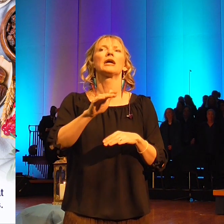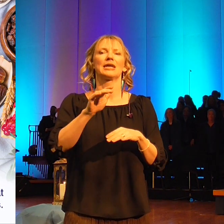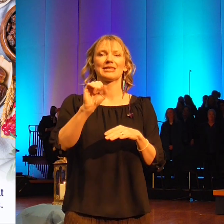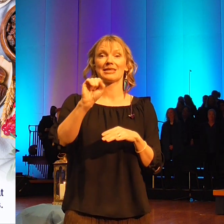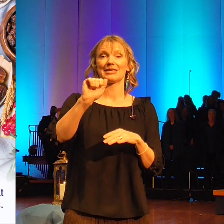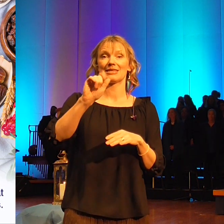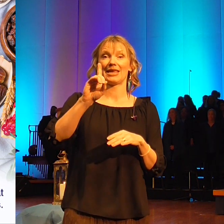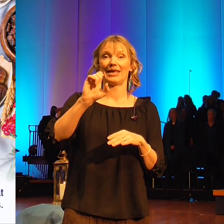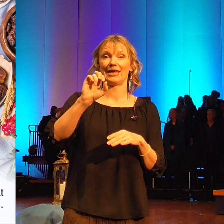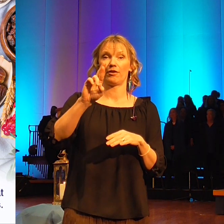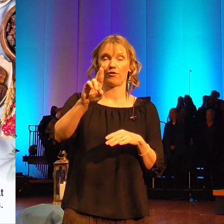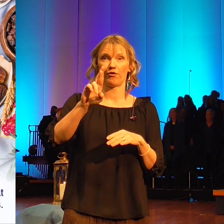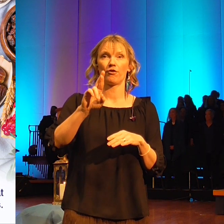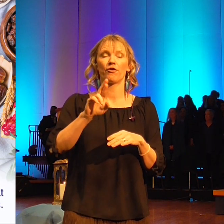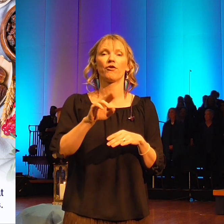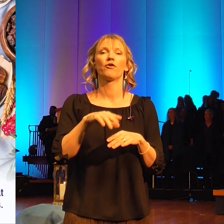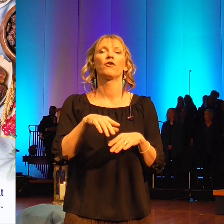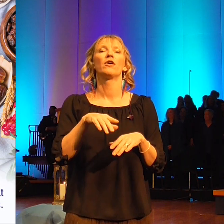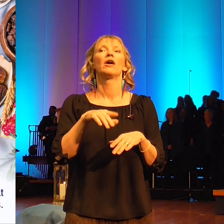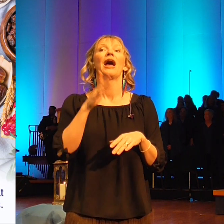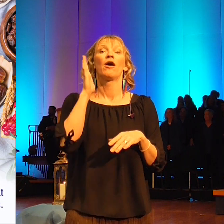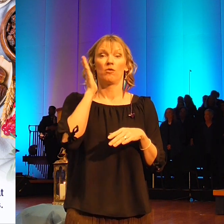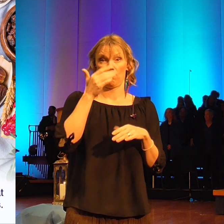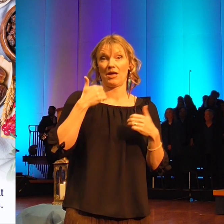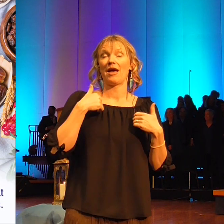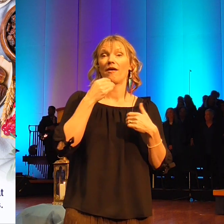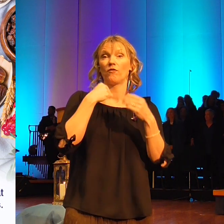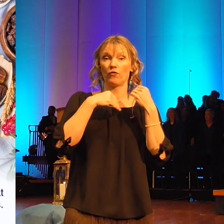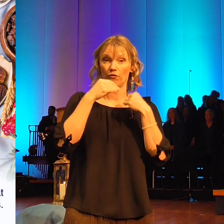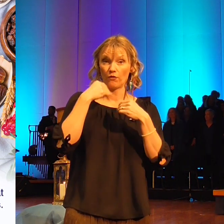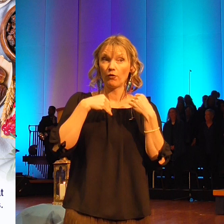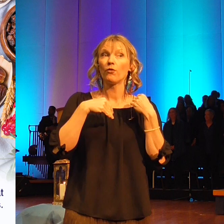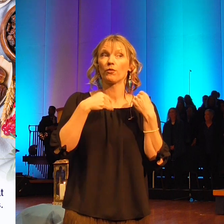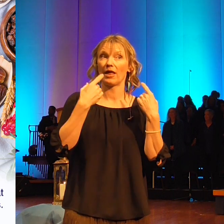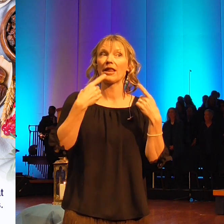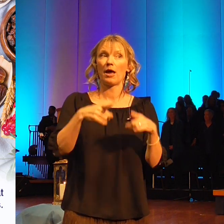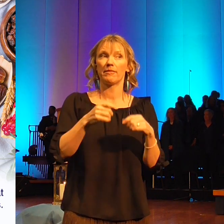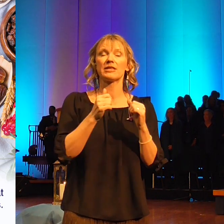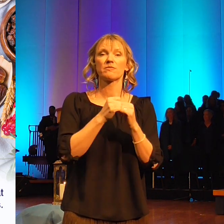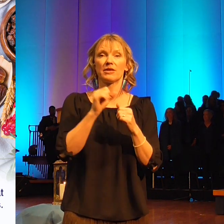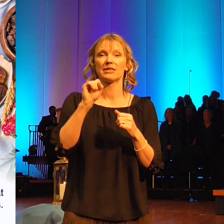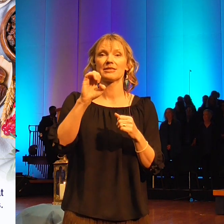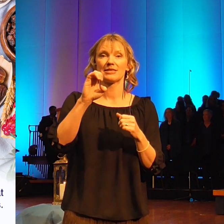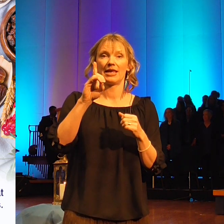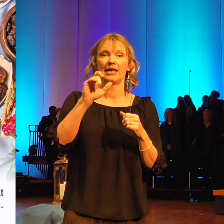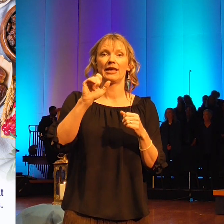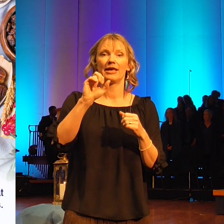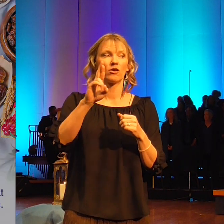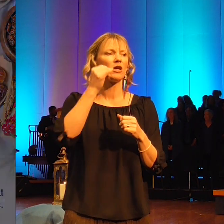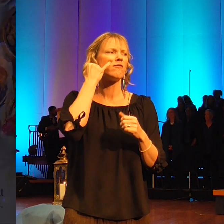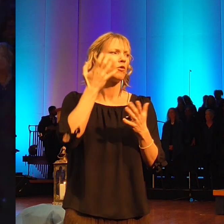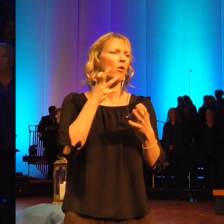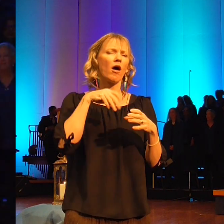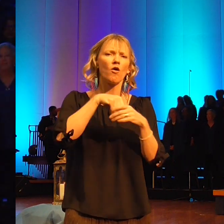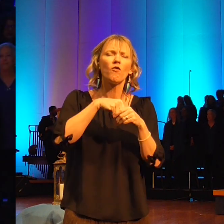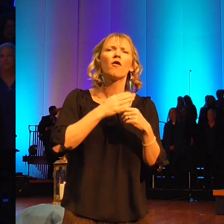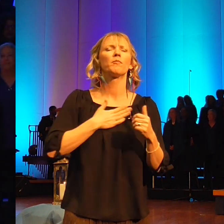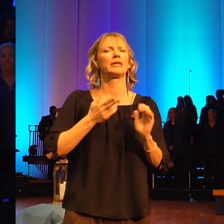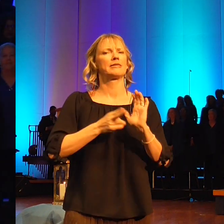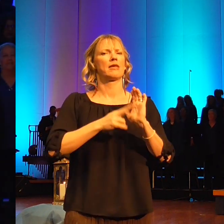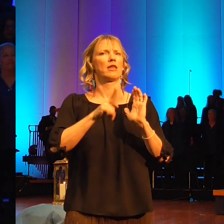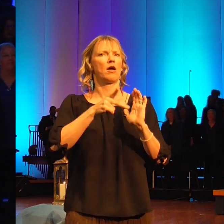Seder. And there's food involved, as there is with Seder. So if you'd like to be a part of it, please sign up ahead of time so we'll have enough